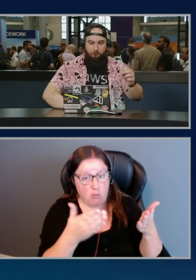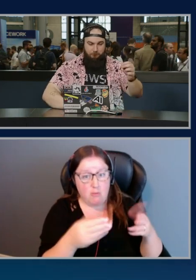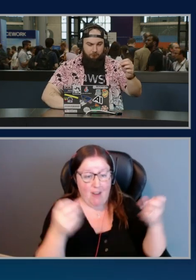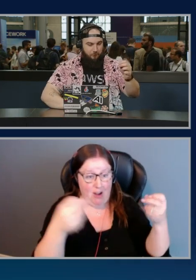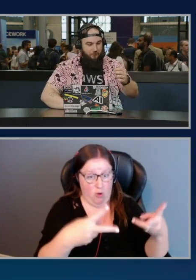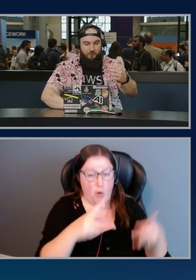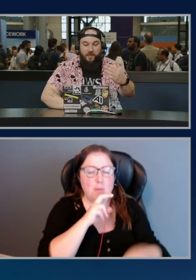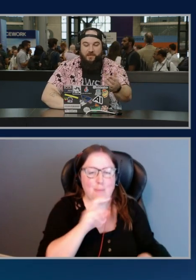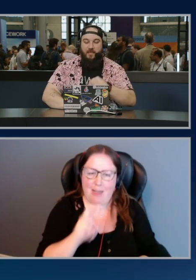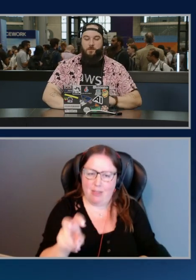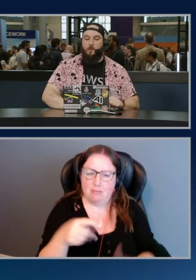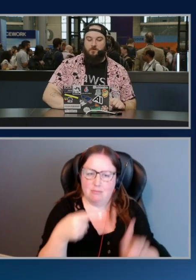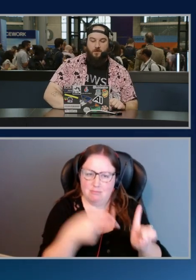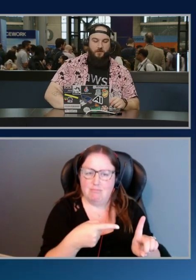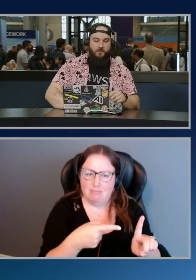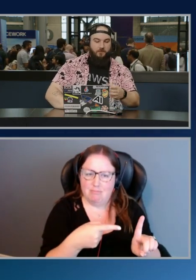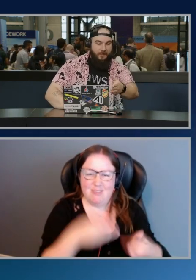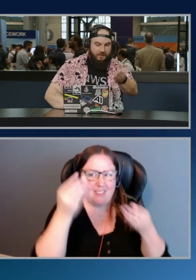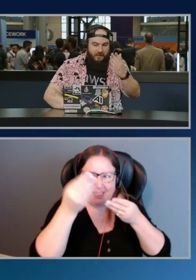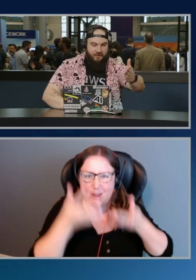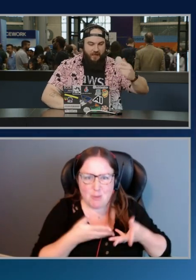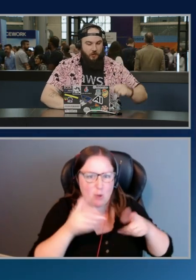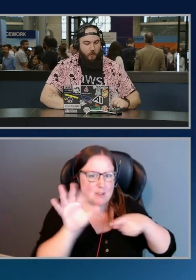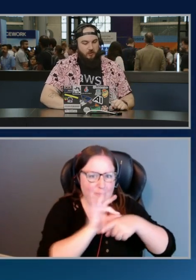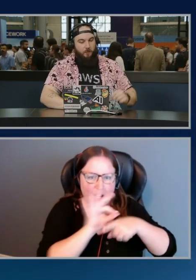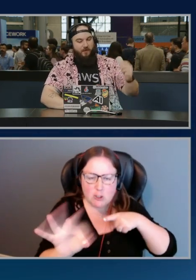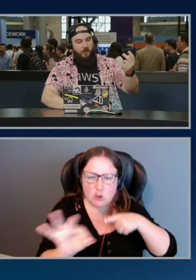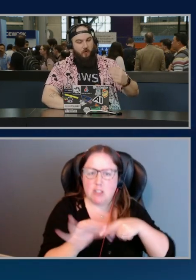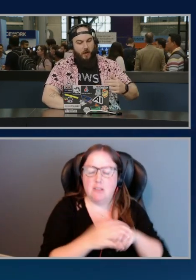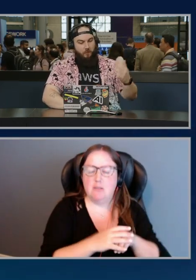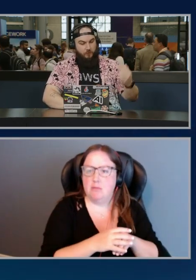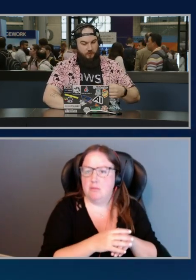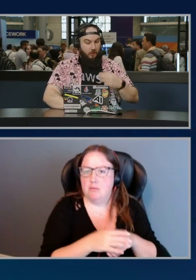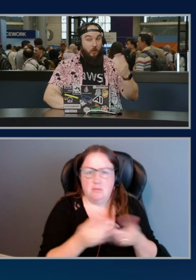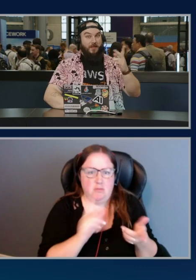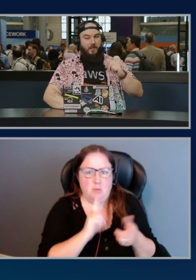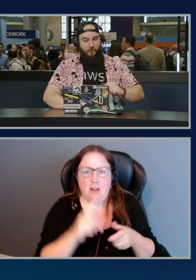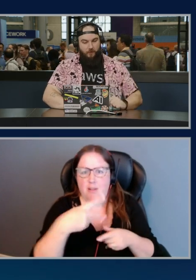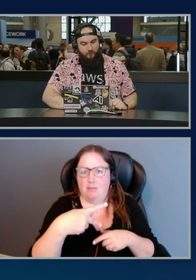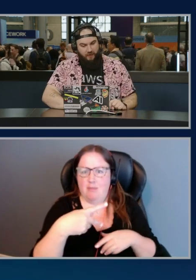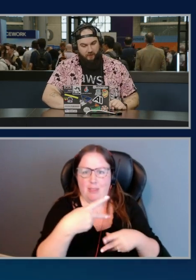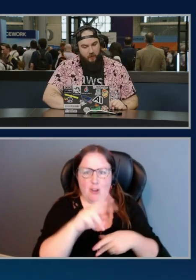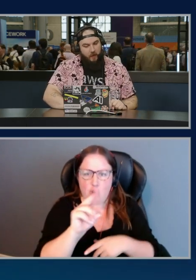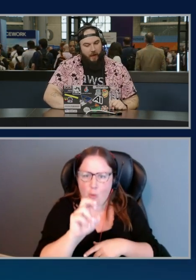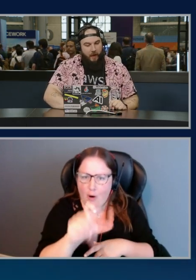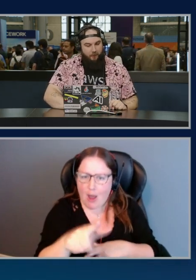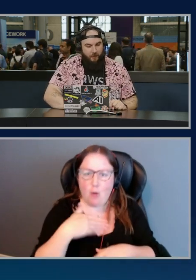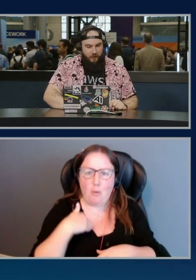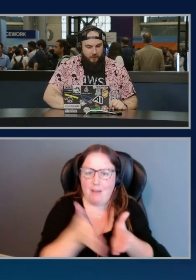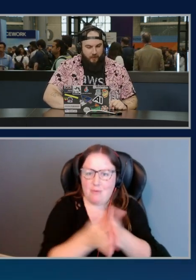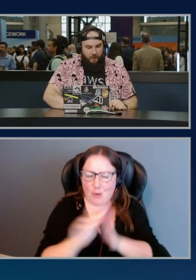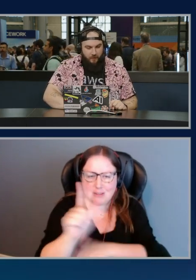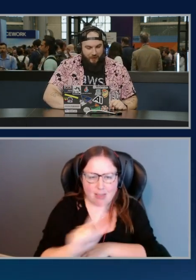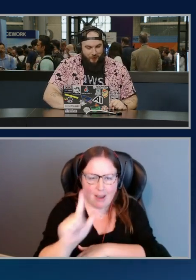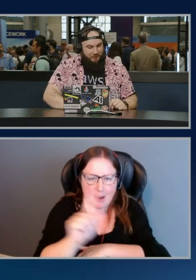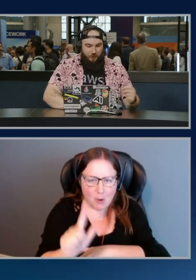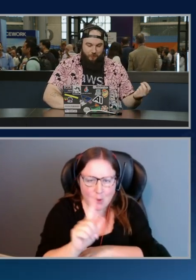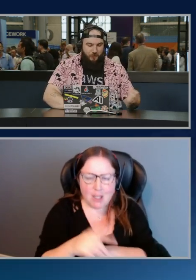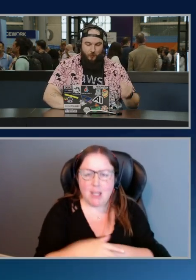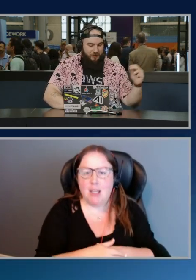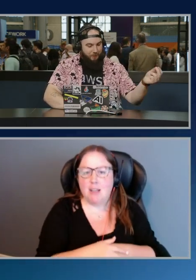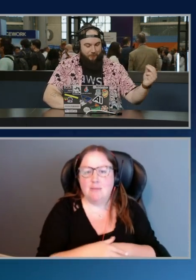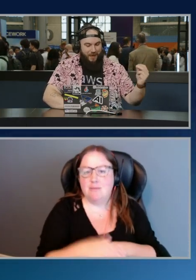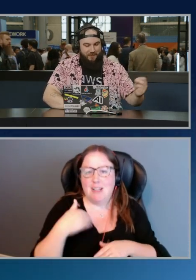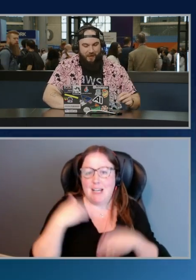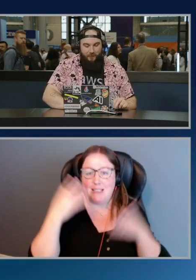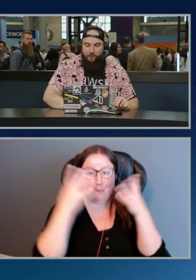that. It tells me what the function does. It sends a GET request to the provided URL using the request library. Nice. It uses Beautiful